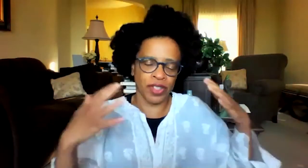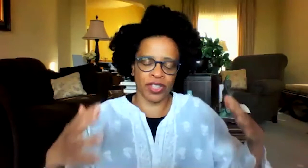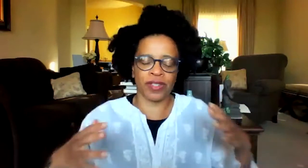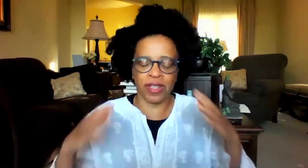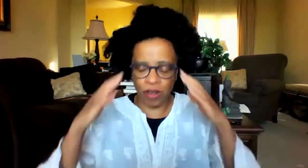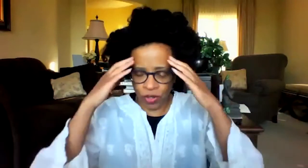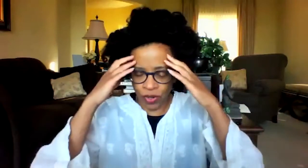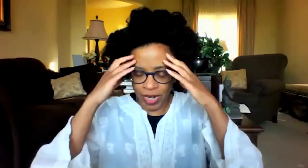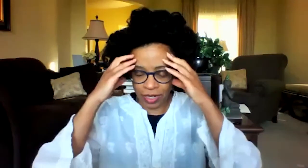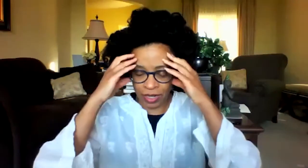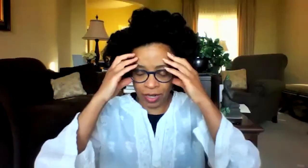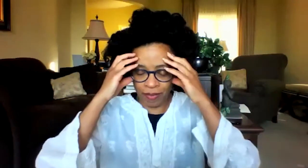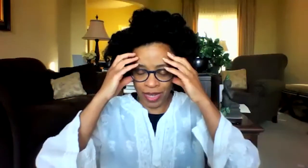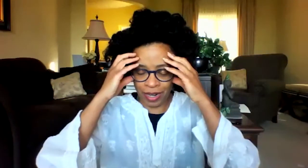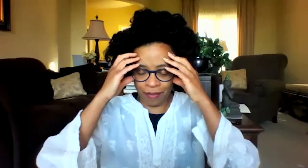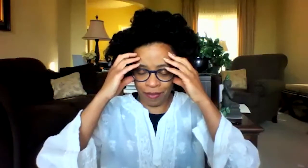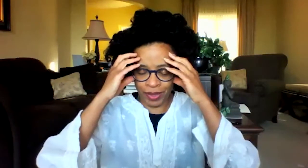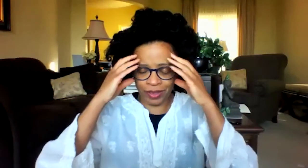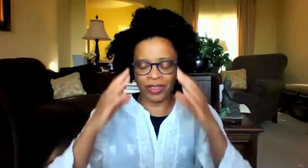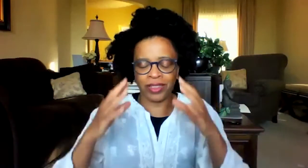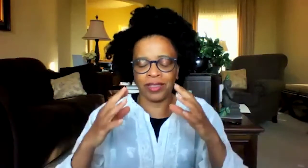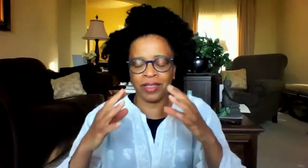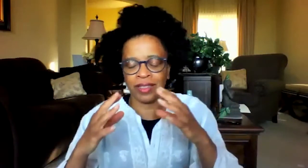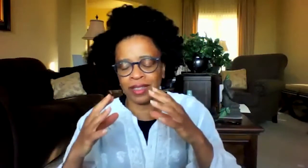to this culture in